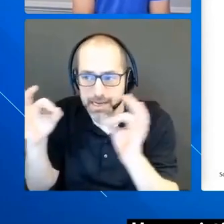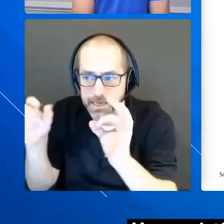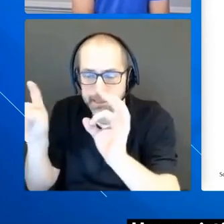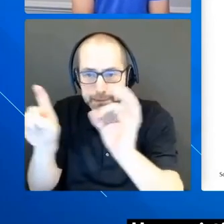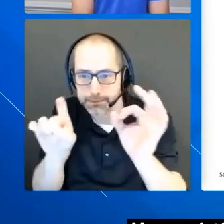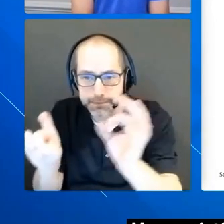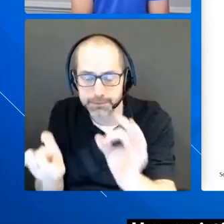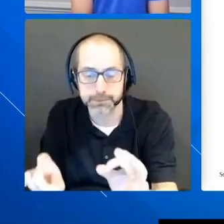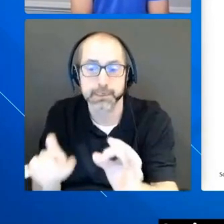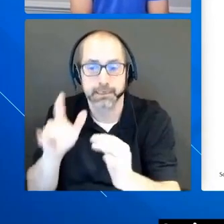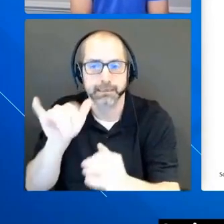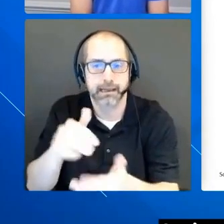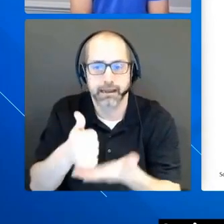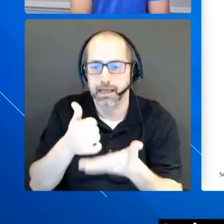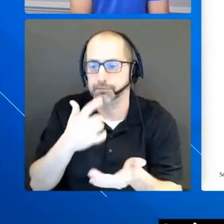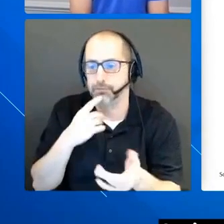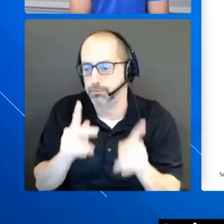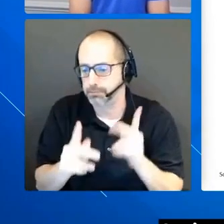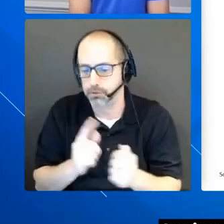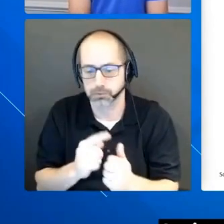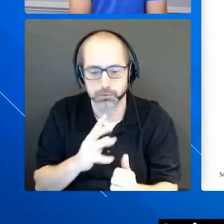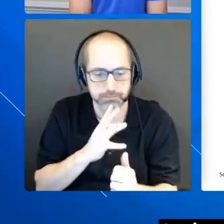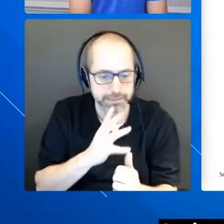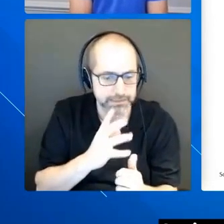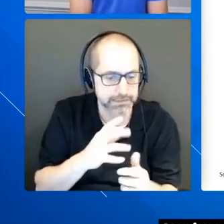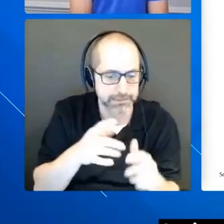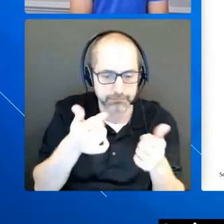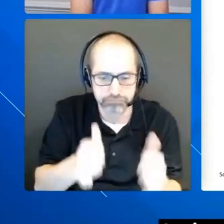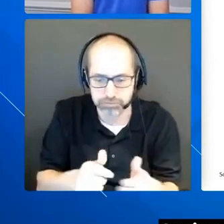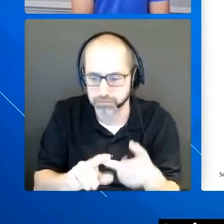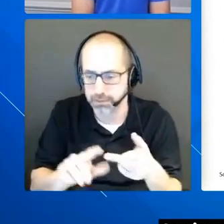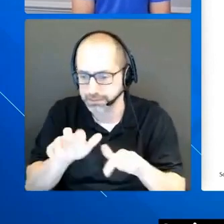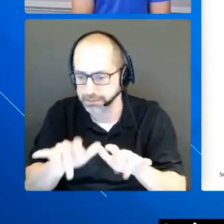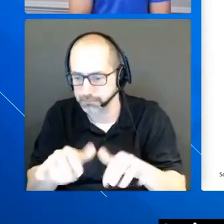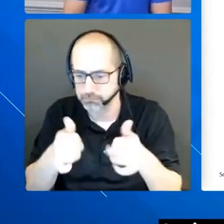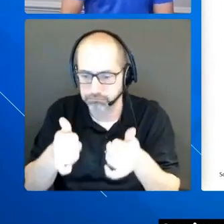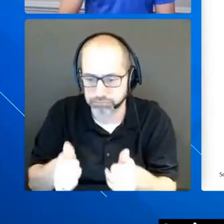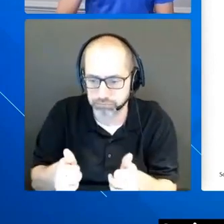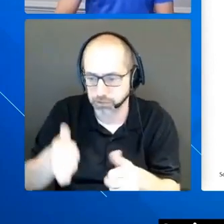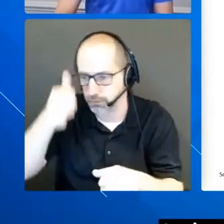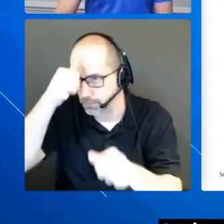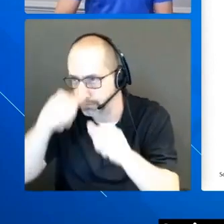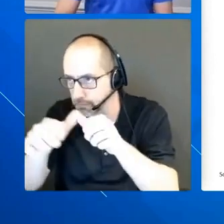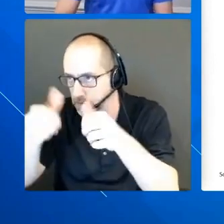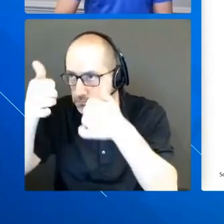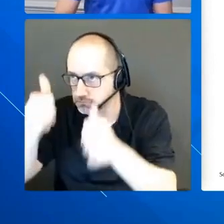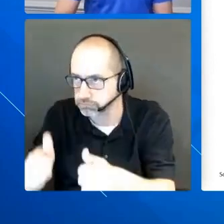difficulty speaking, typing, writing, remembering, pointing, the list could go on.